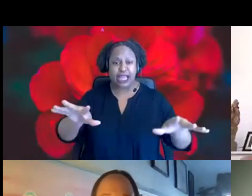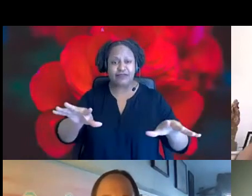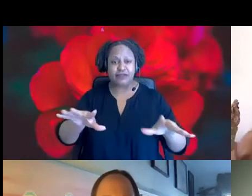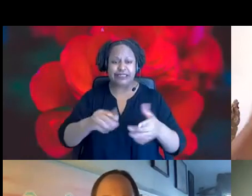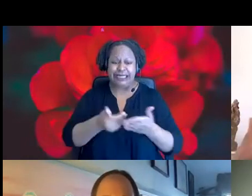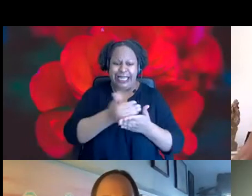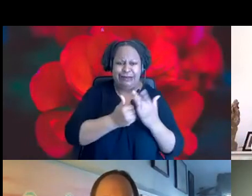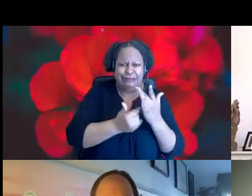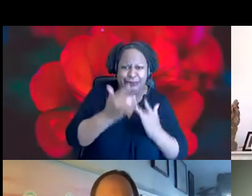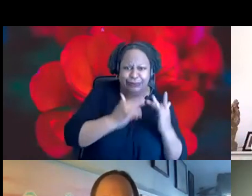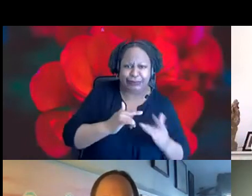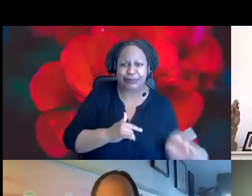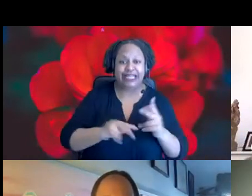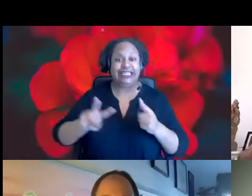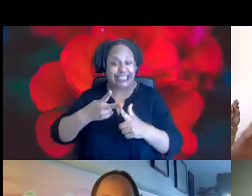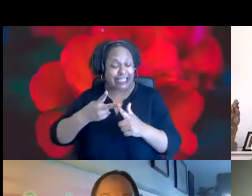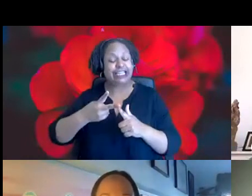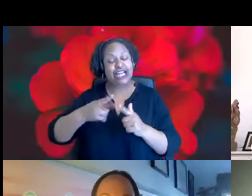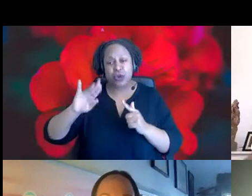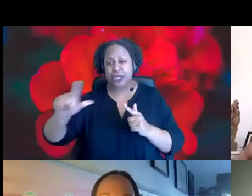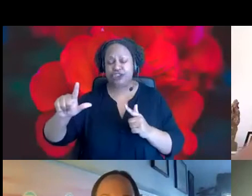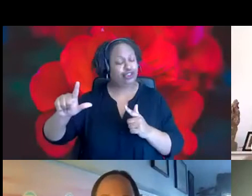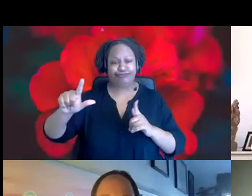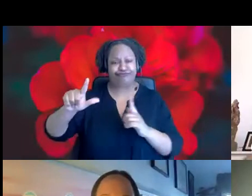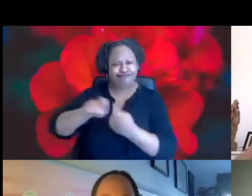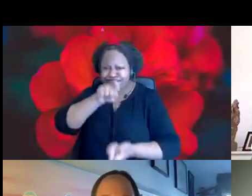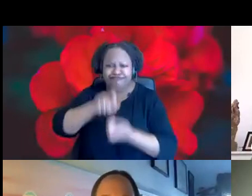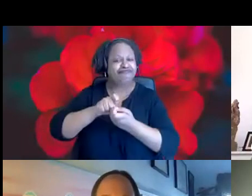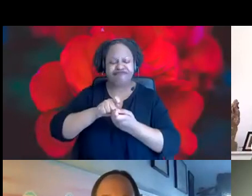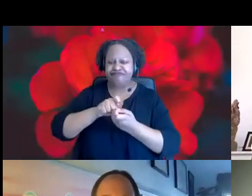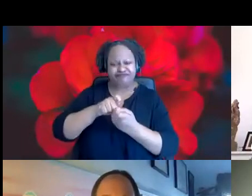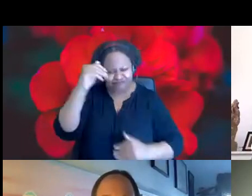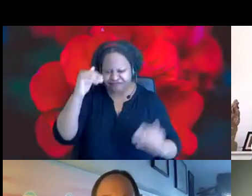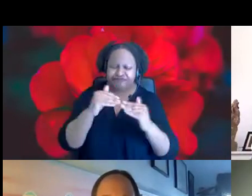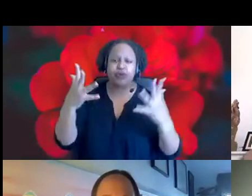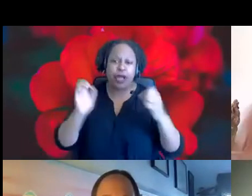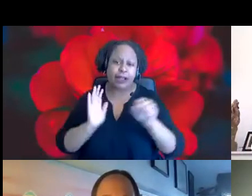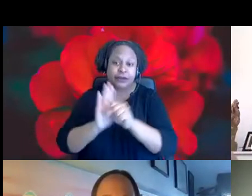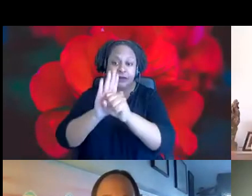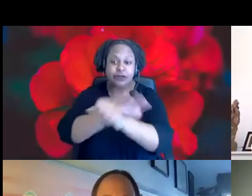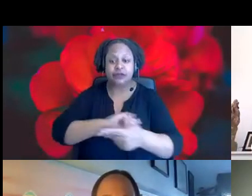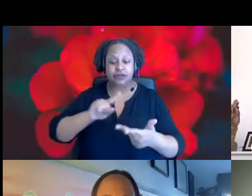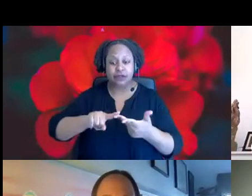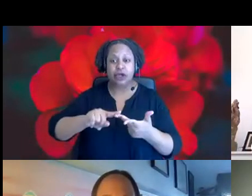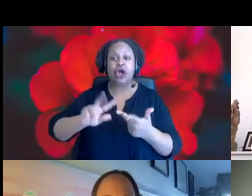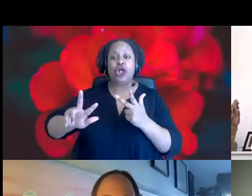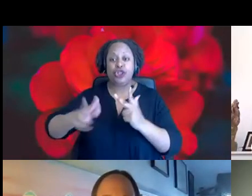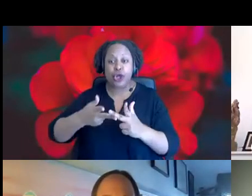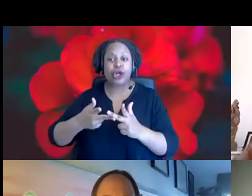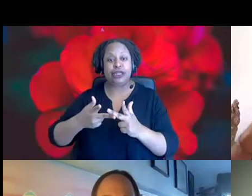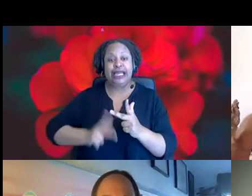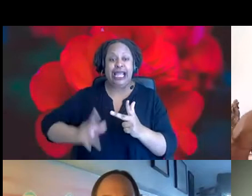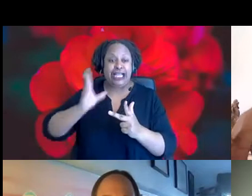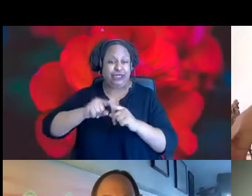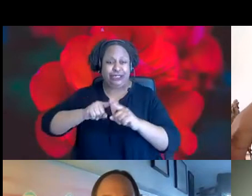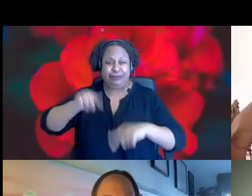wave of massive racial reckoning, a third wave of disparity of experiences during COVID in relation to that racial reckoning,